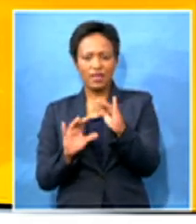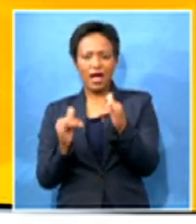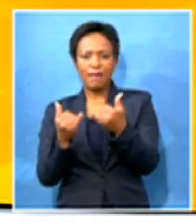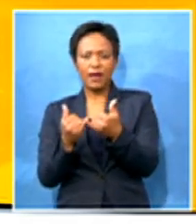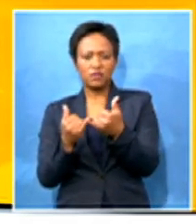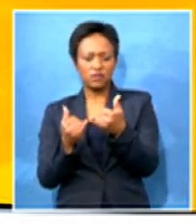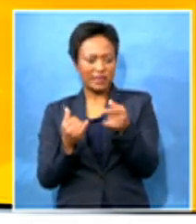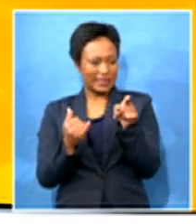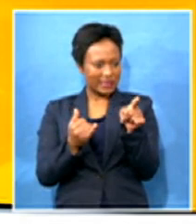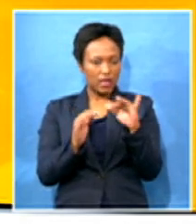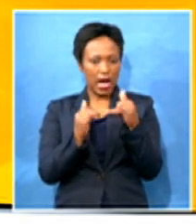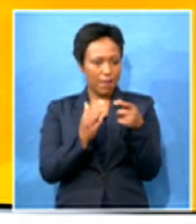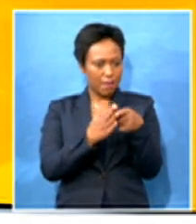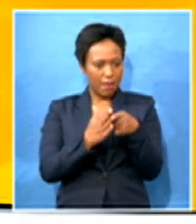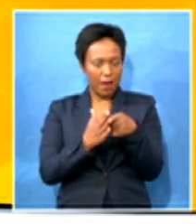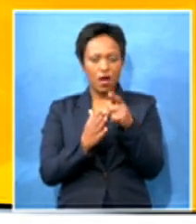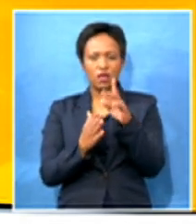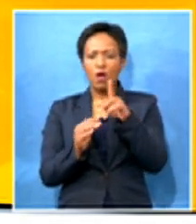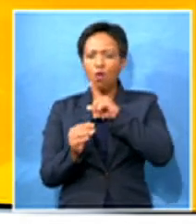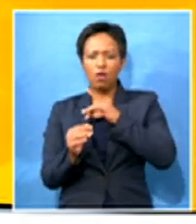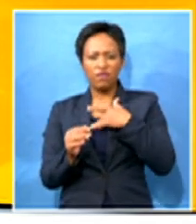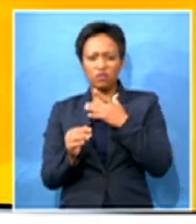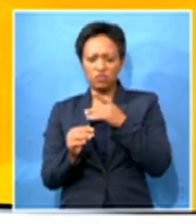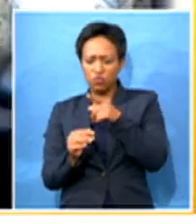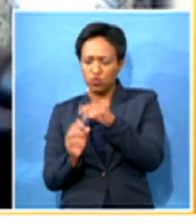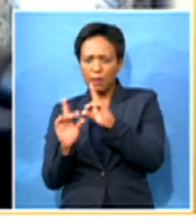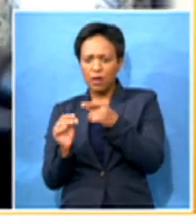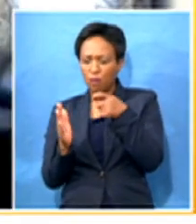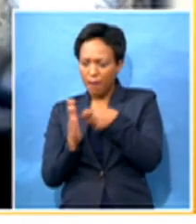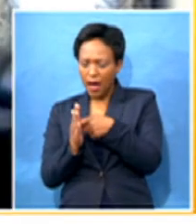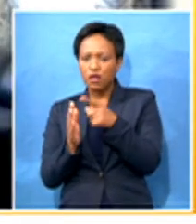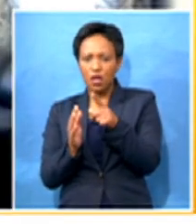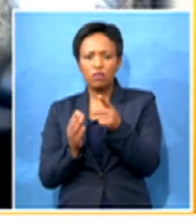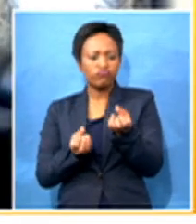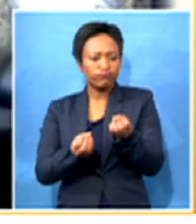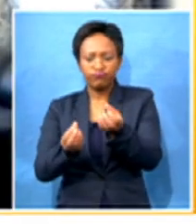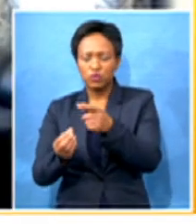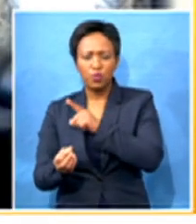directly with the suppliers of these blankets in order to purchase them?